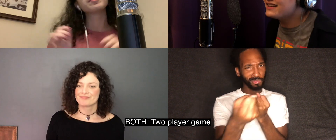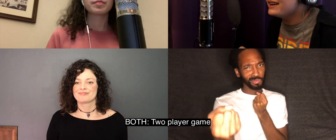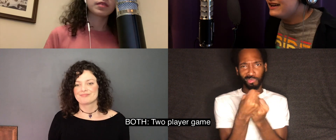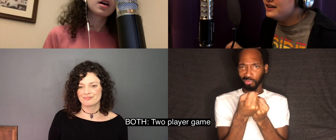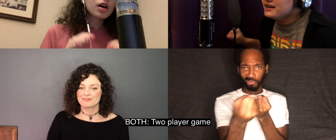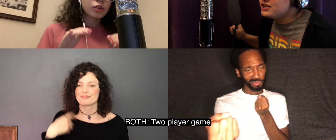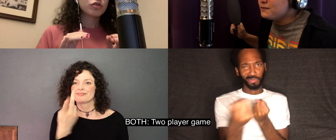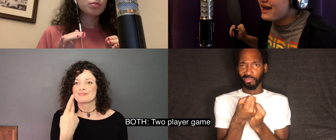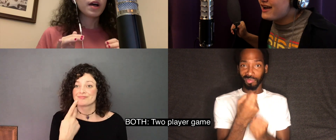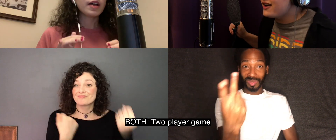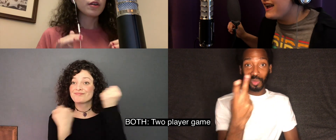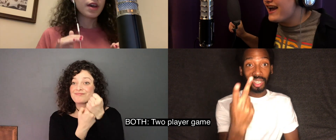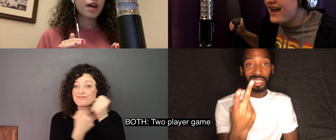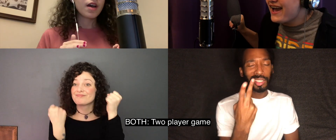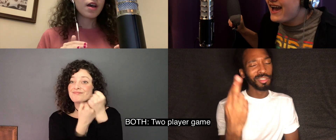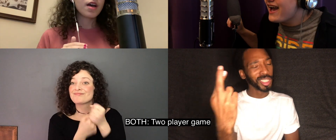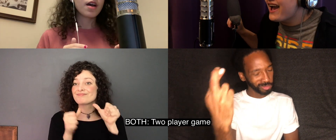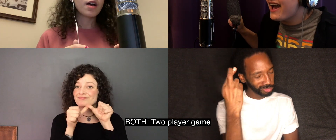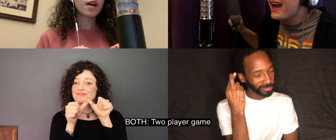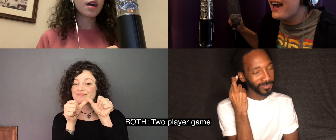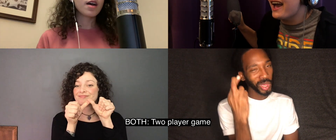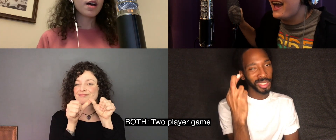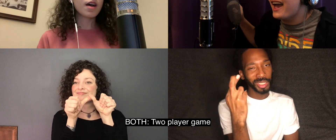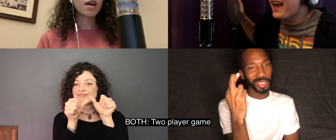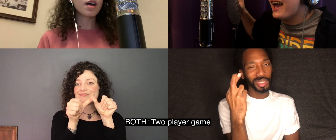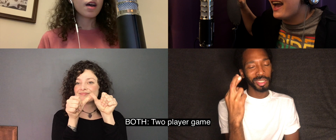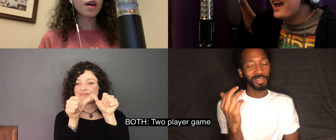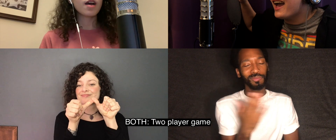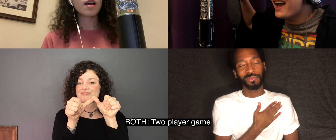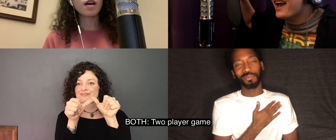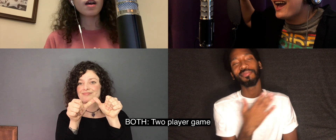game. Two-player game.